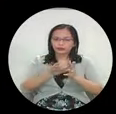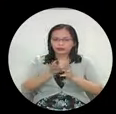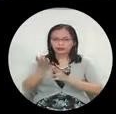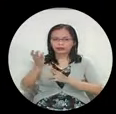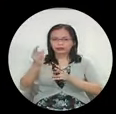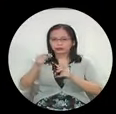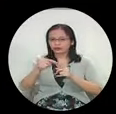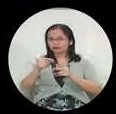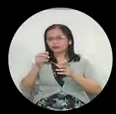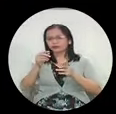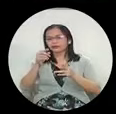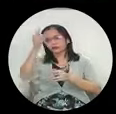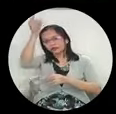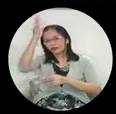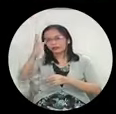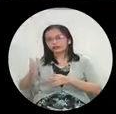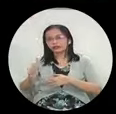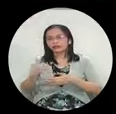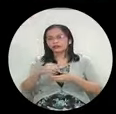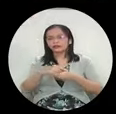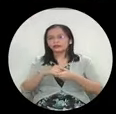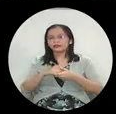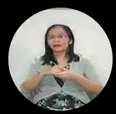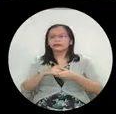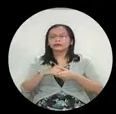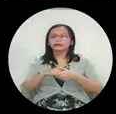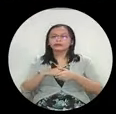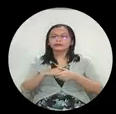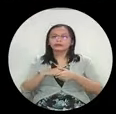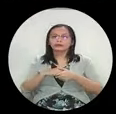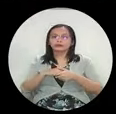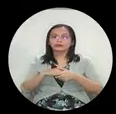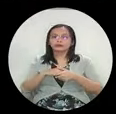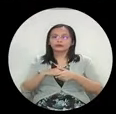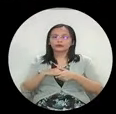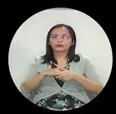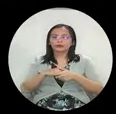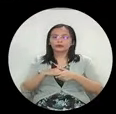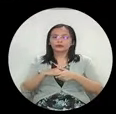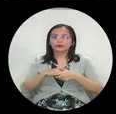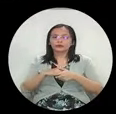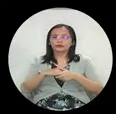Amen. The upward look, the Word of His grace,